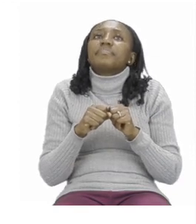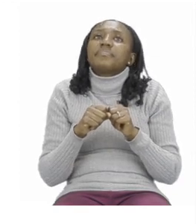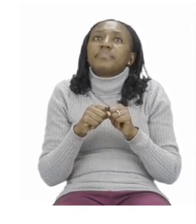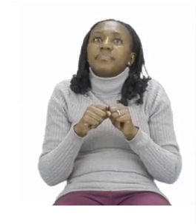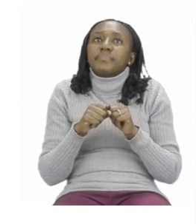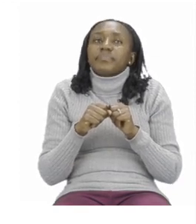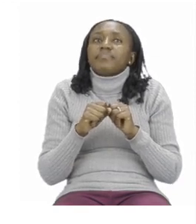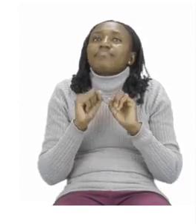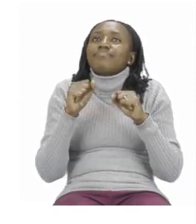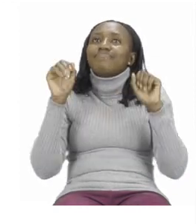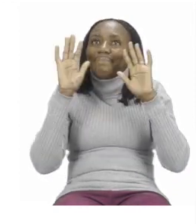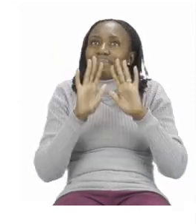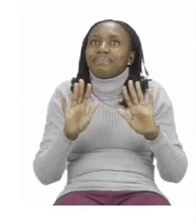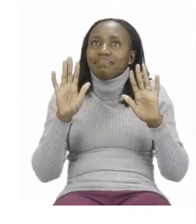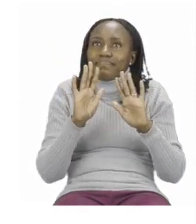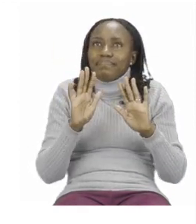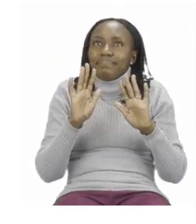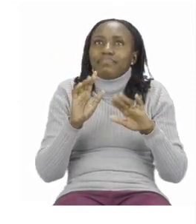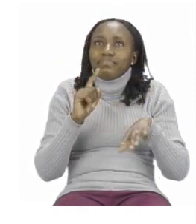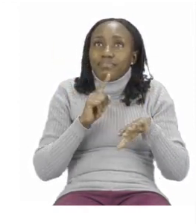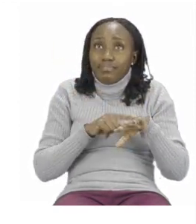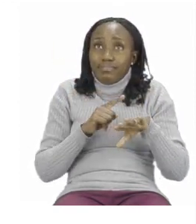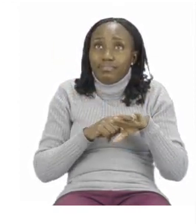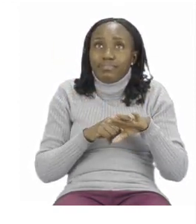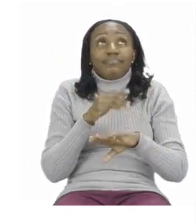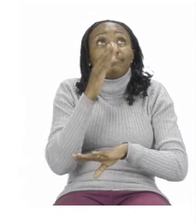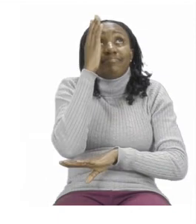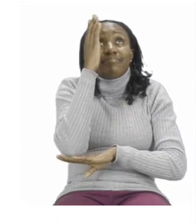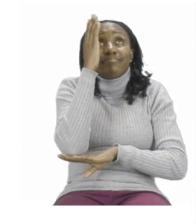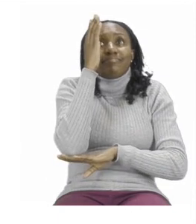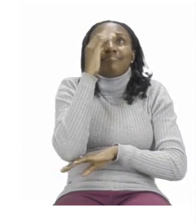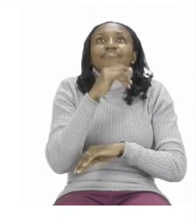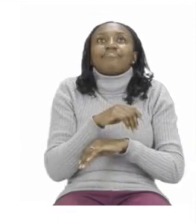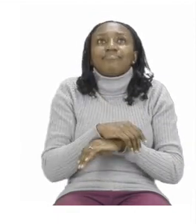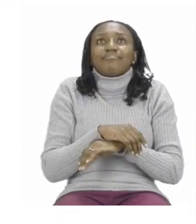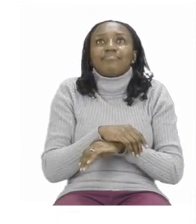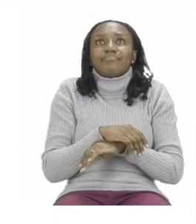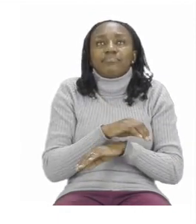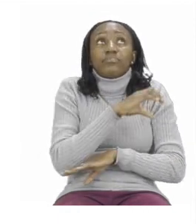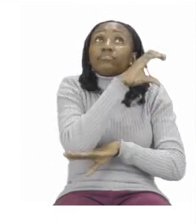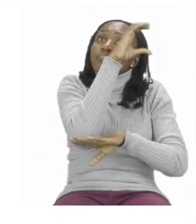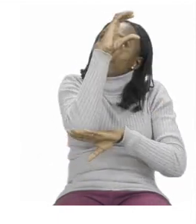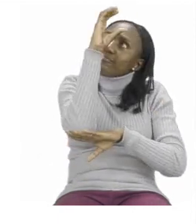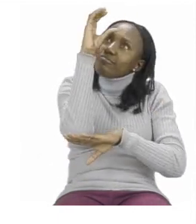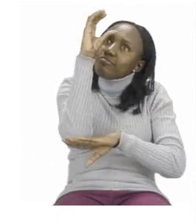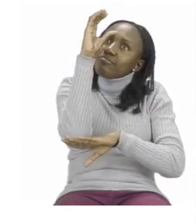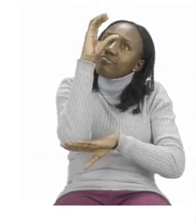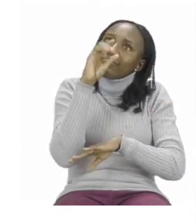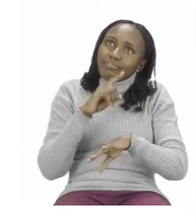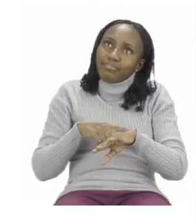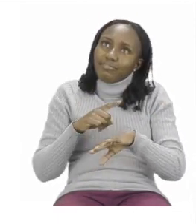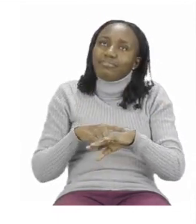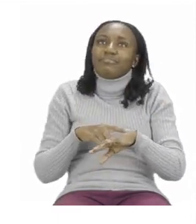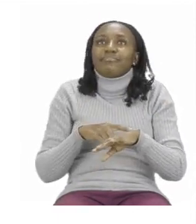color in the day event. Now there are two pictures. In the one picture,